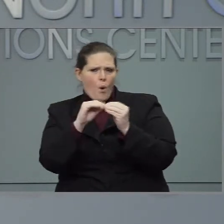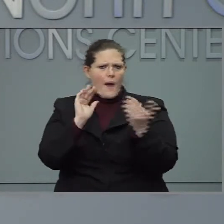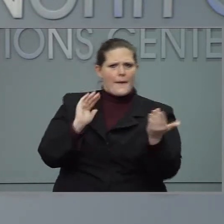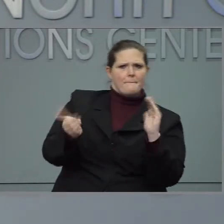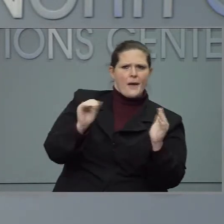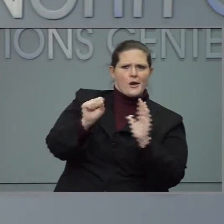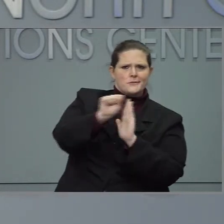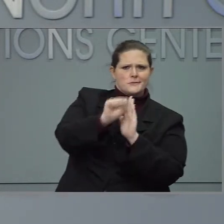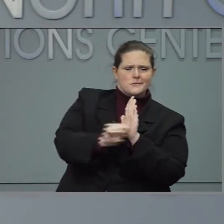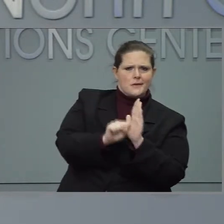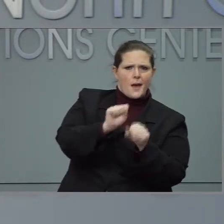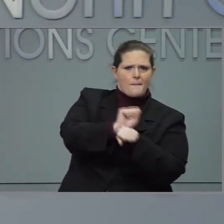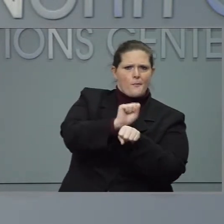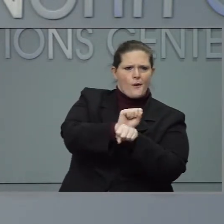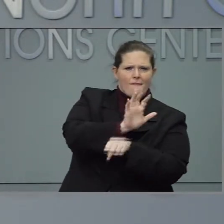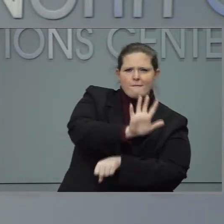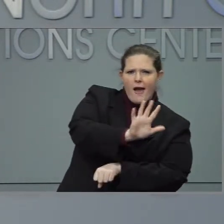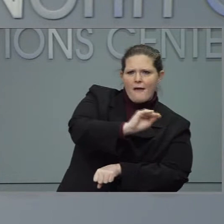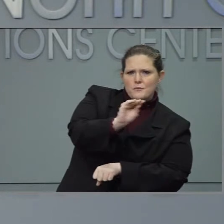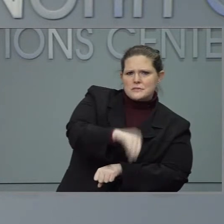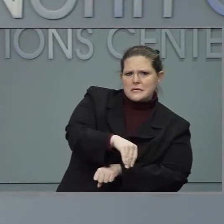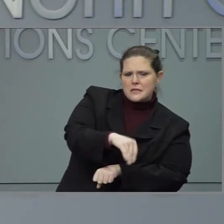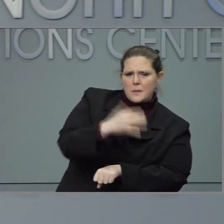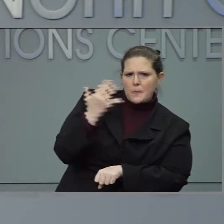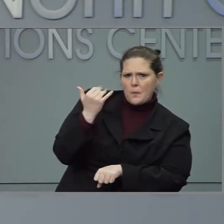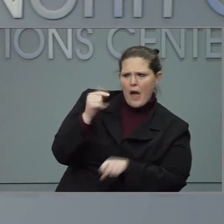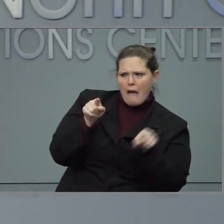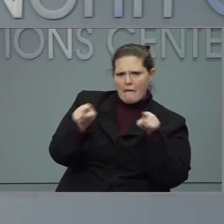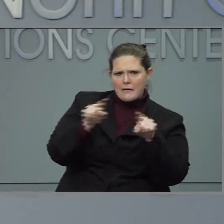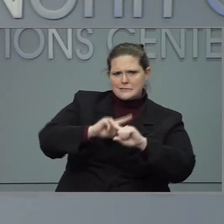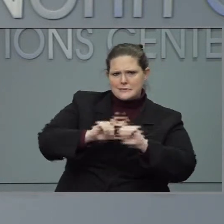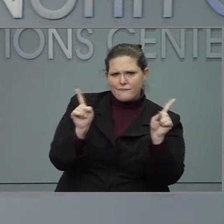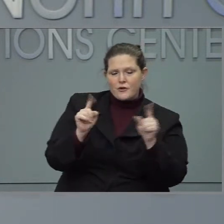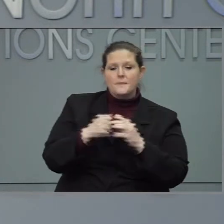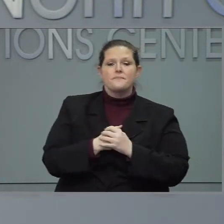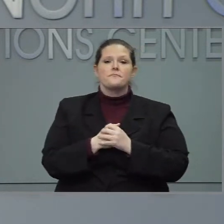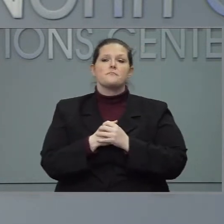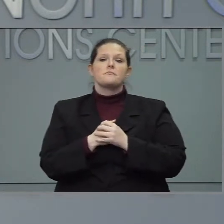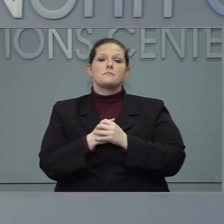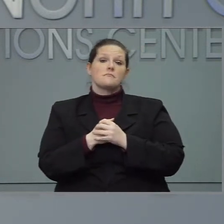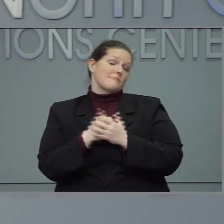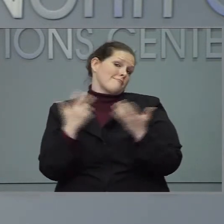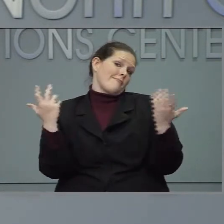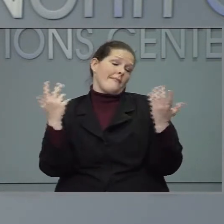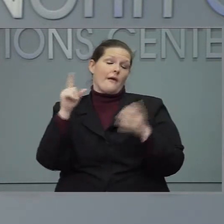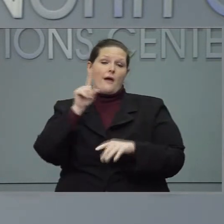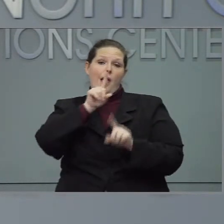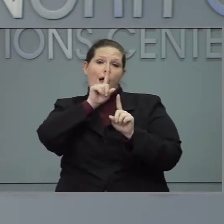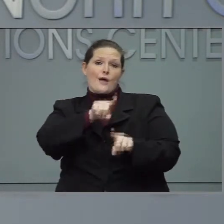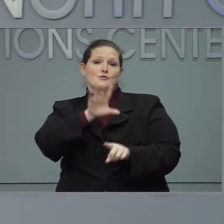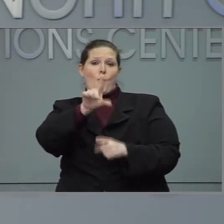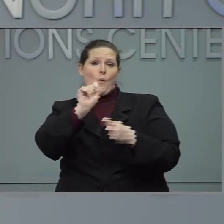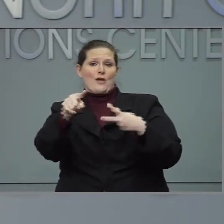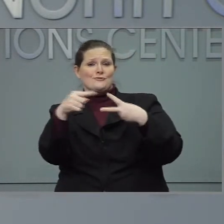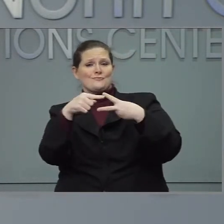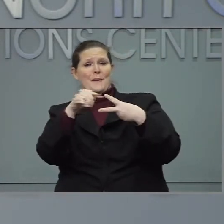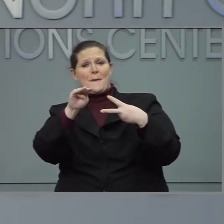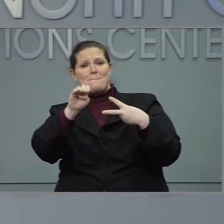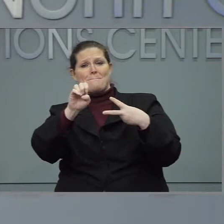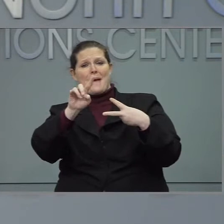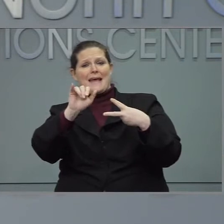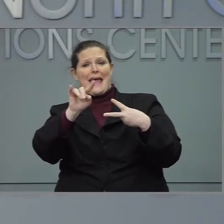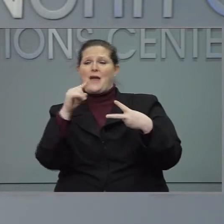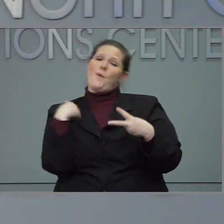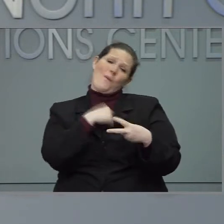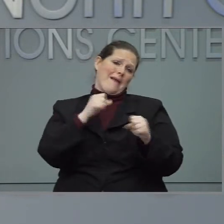5%? Medicaid expansion can be discussed and debated at any point during the session. I know we've